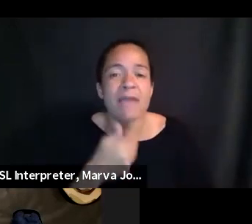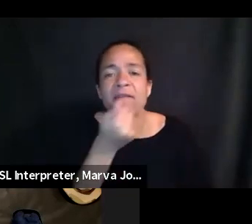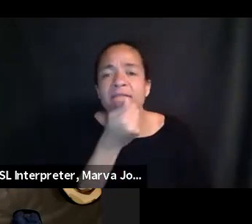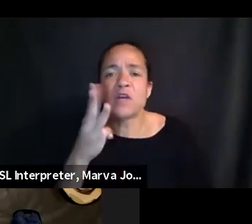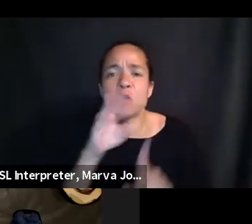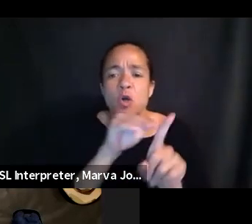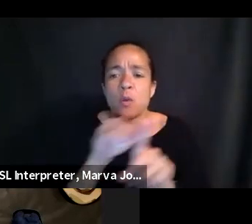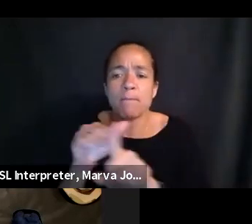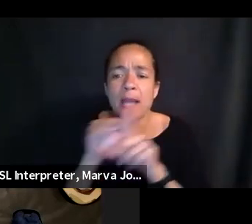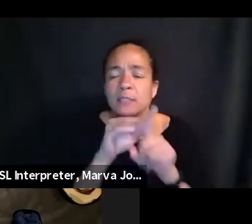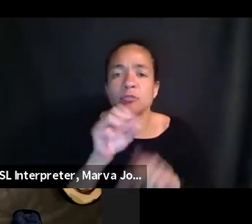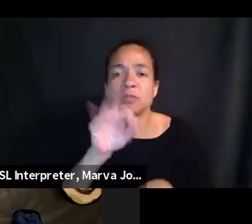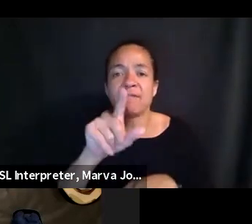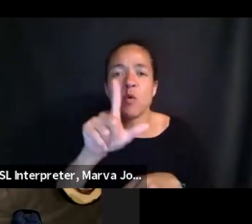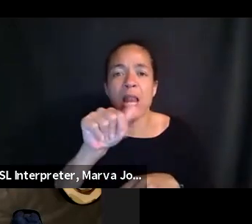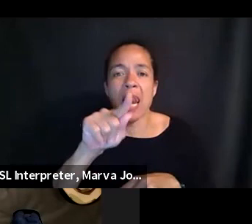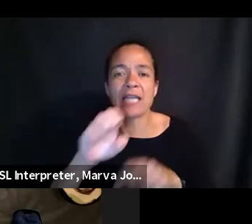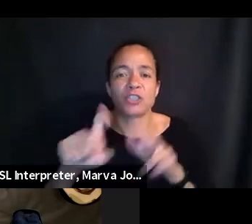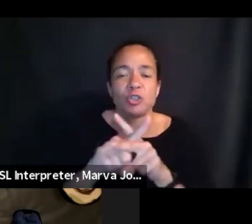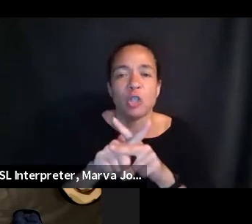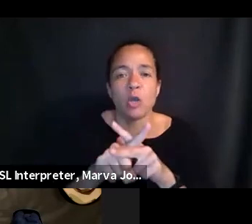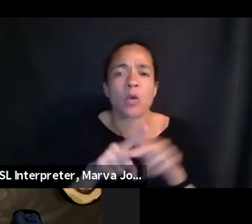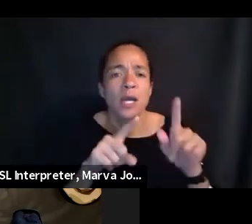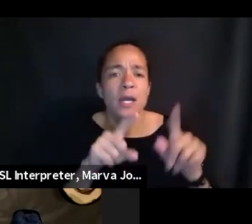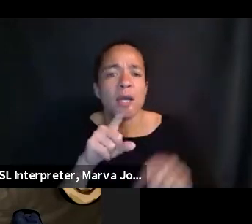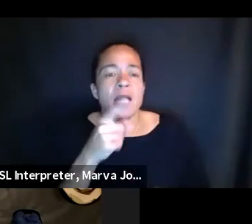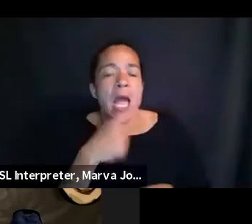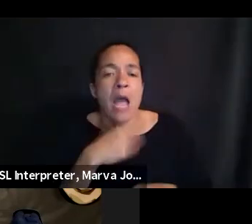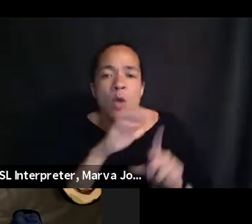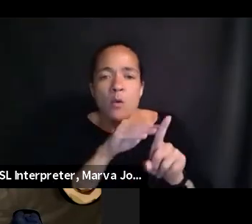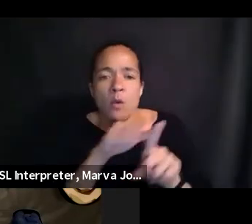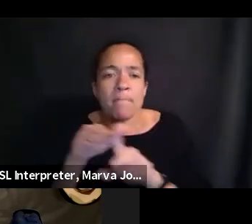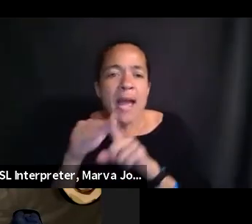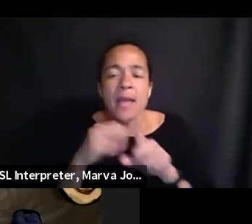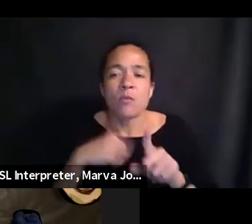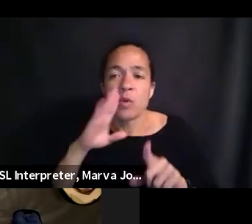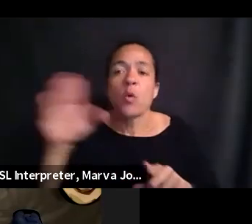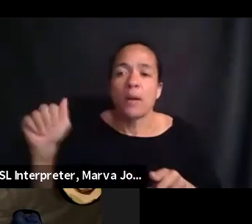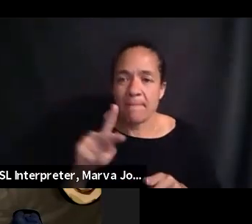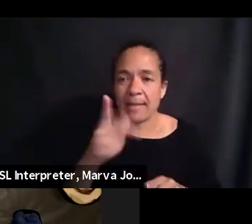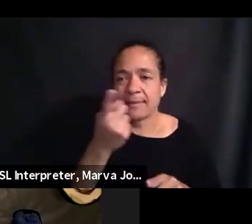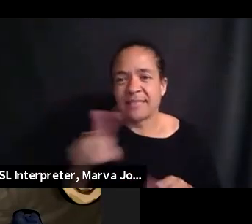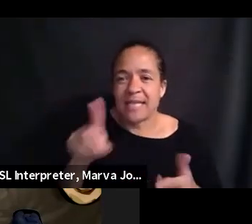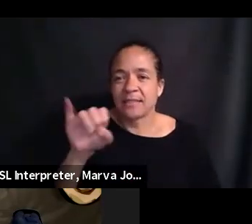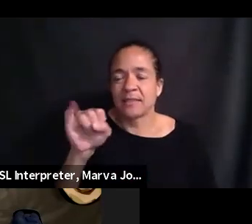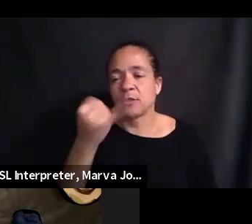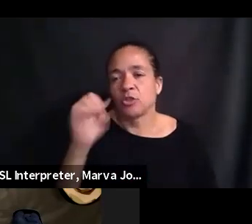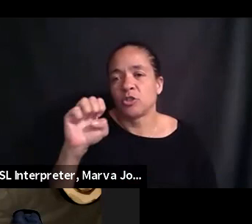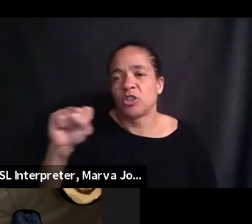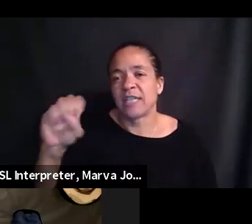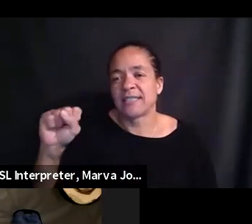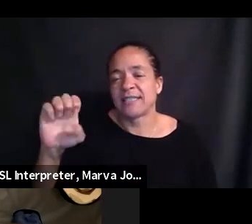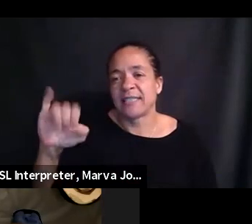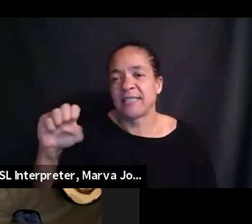remind you. If you were late to join us, Tristan, if you'll throw up the slides real quickly, just want to remind everybody, we will be back next week. Jesse Salazar will be in conversation with